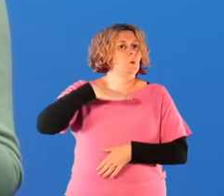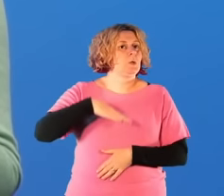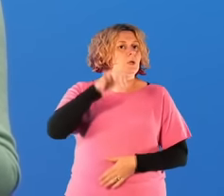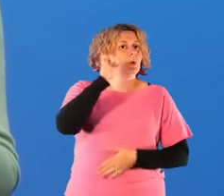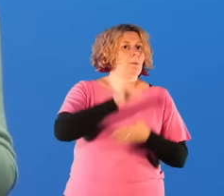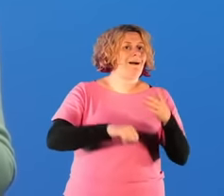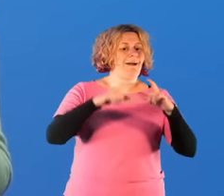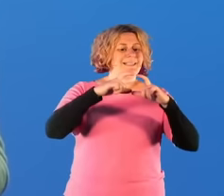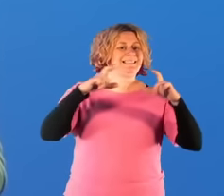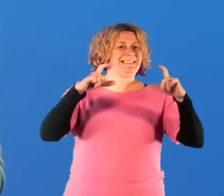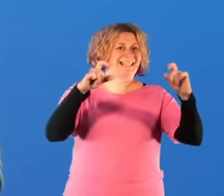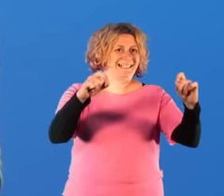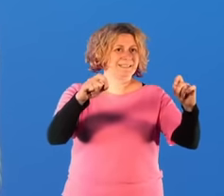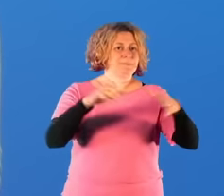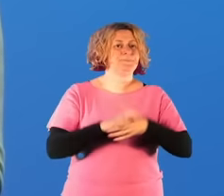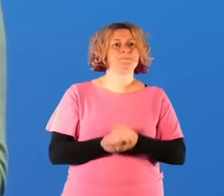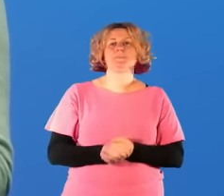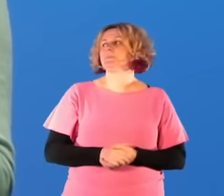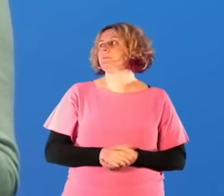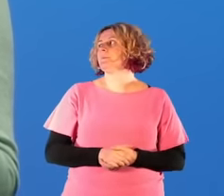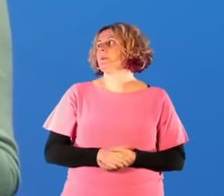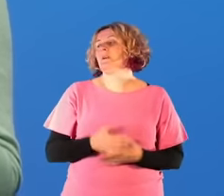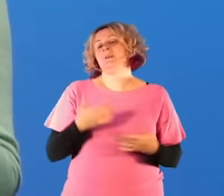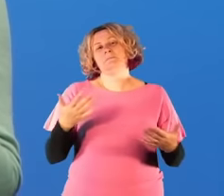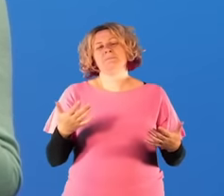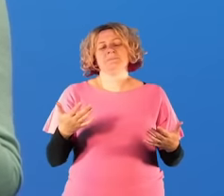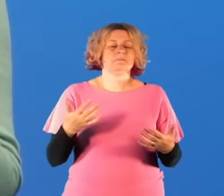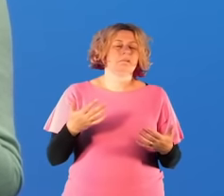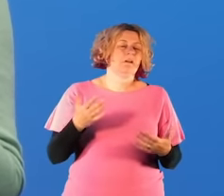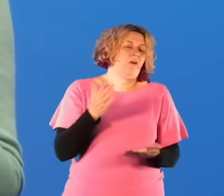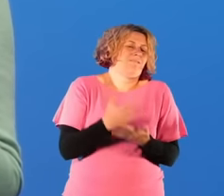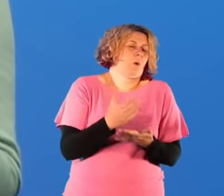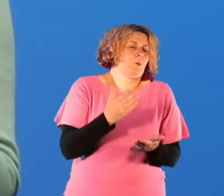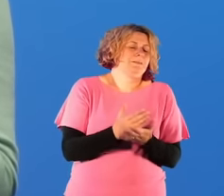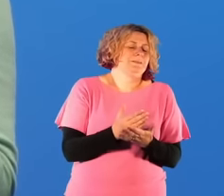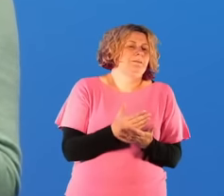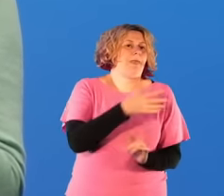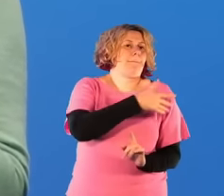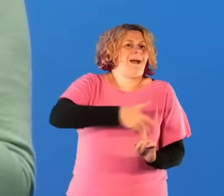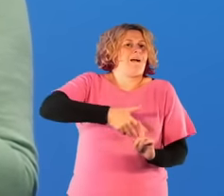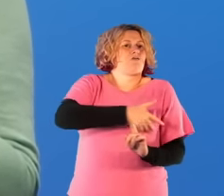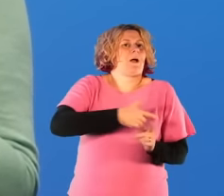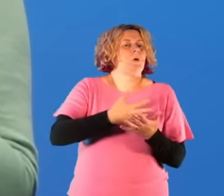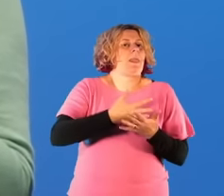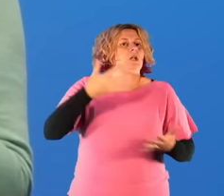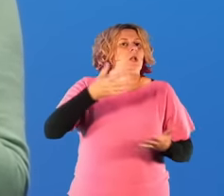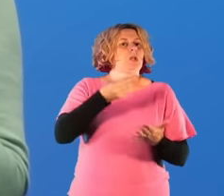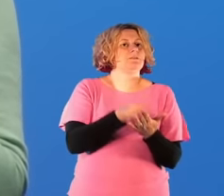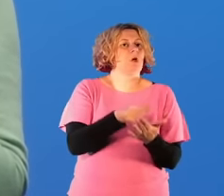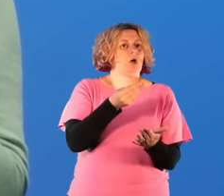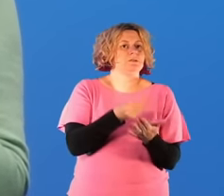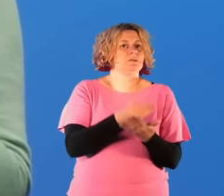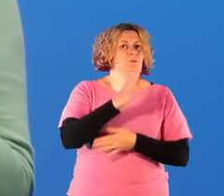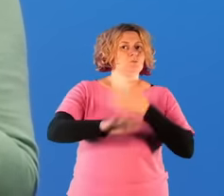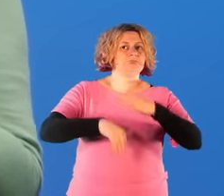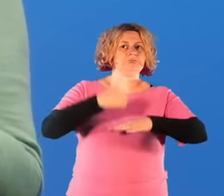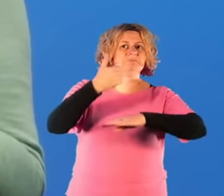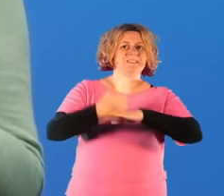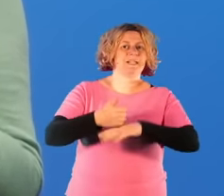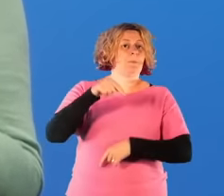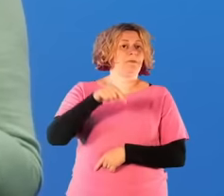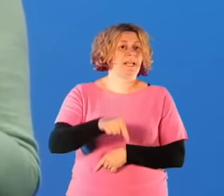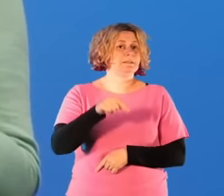free for us to put on. There are lots of costs involved in it. And the average cost to put on the convention